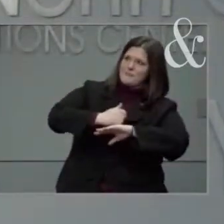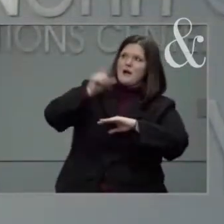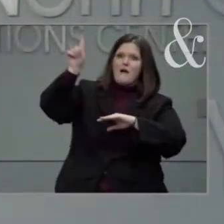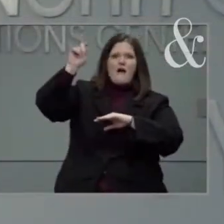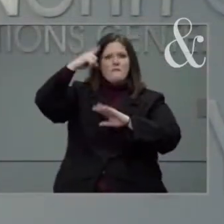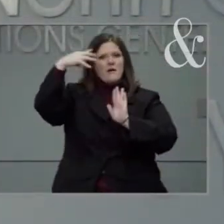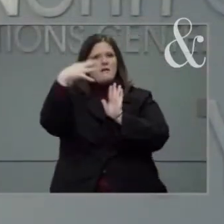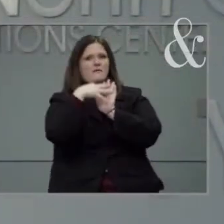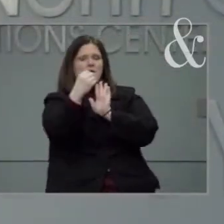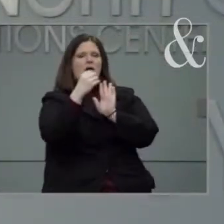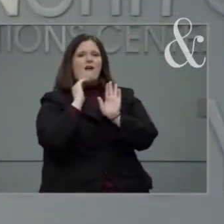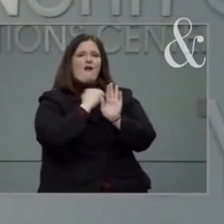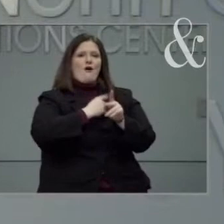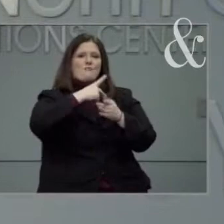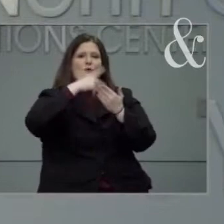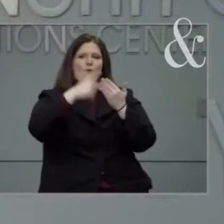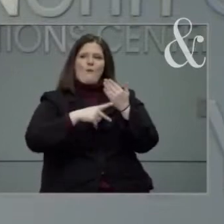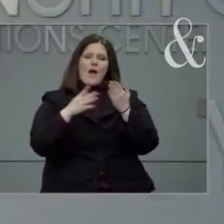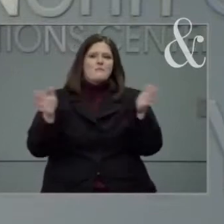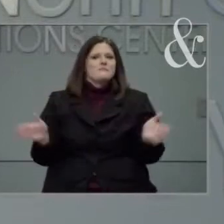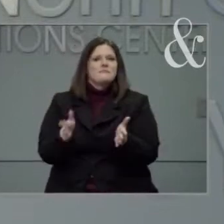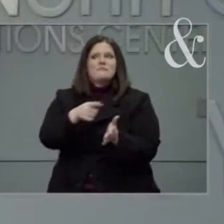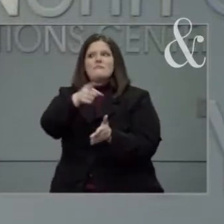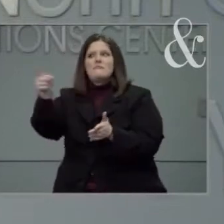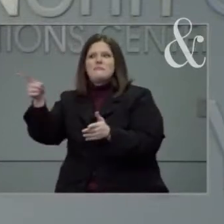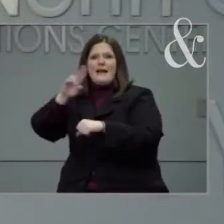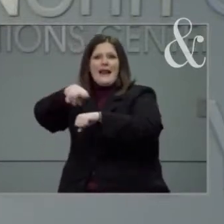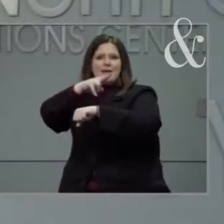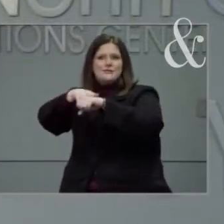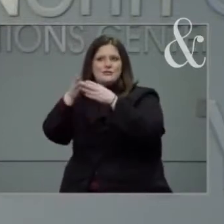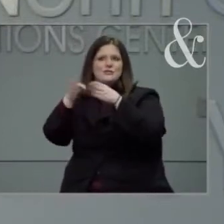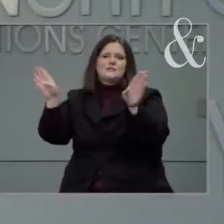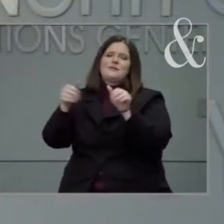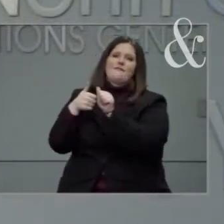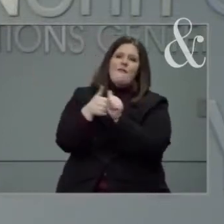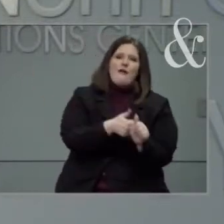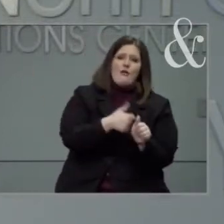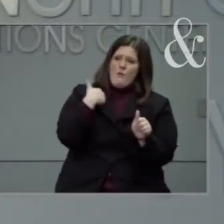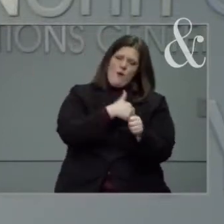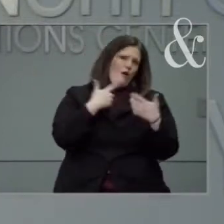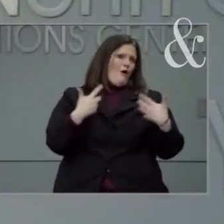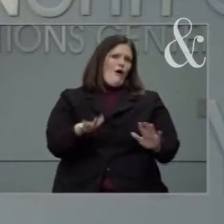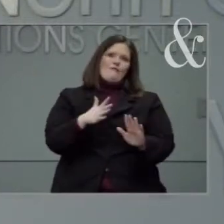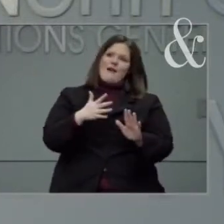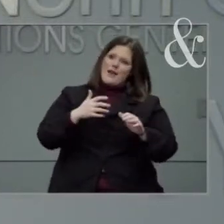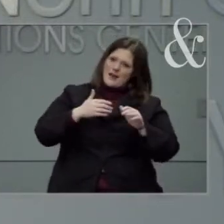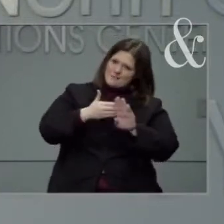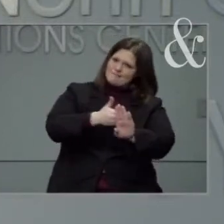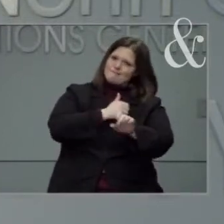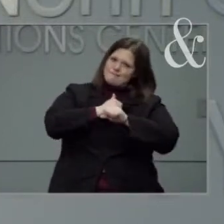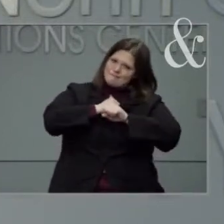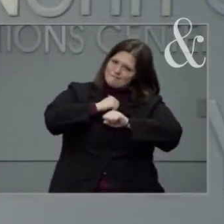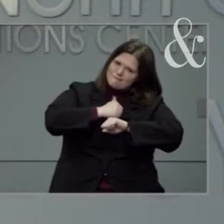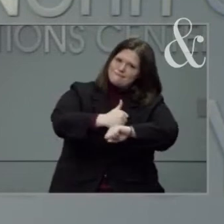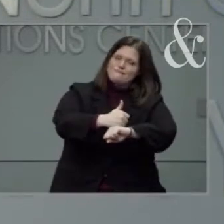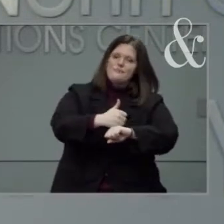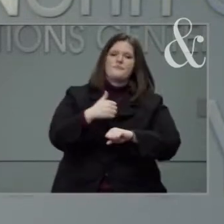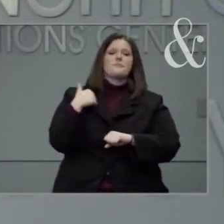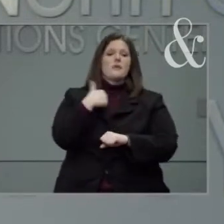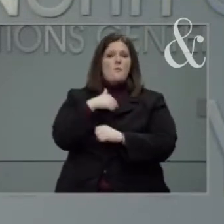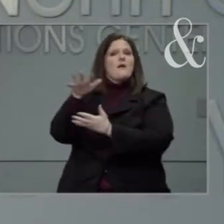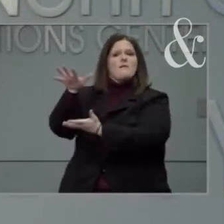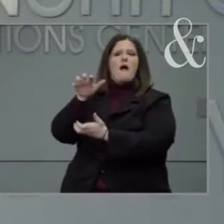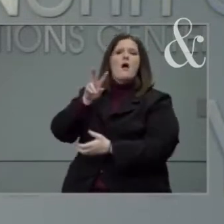rental and utility assistance program back in the fall. That HOPE program received about $200 million